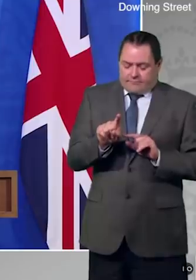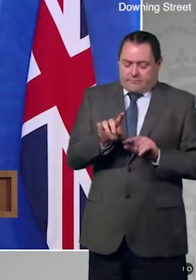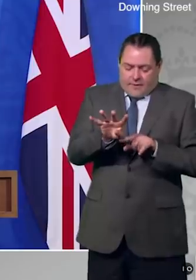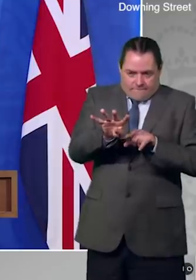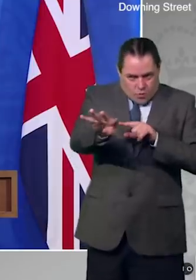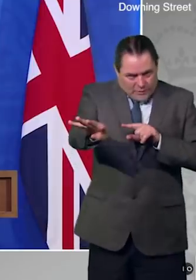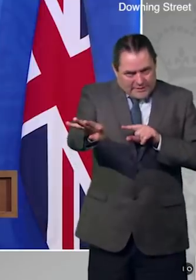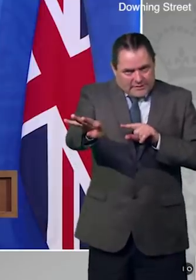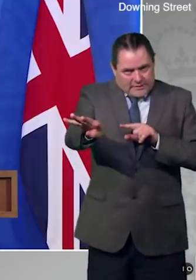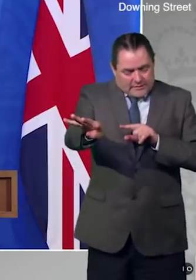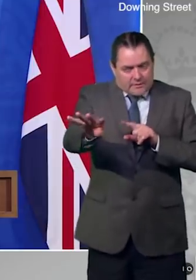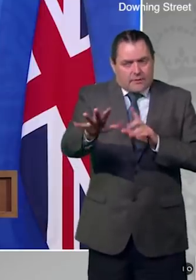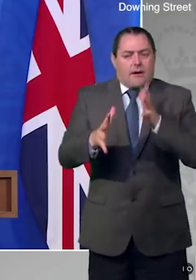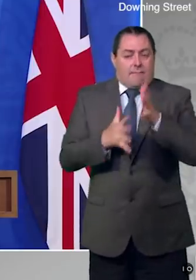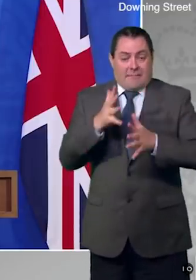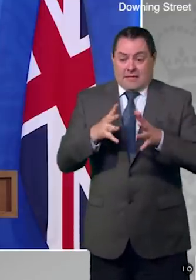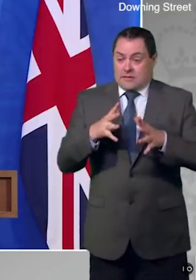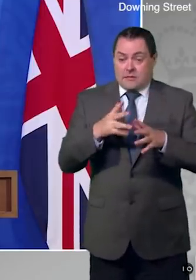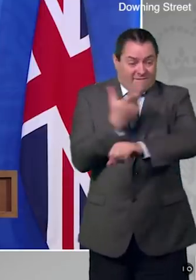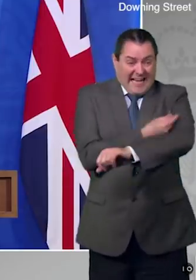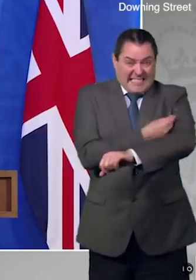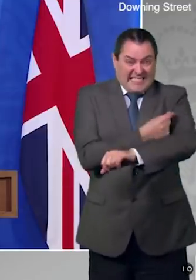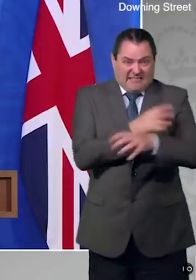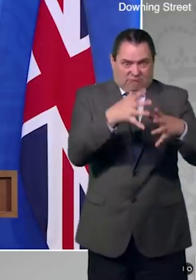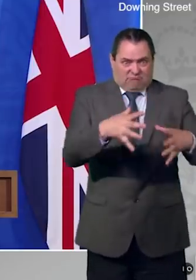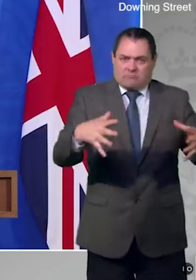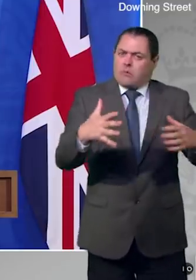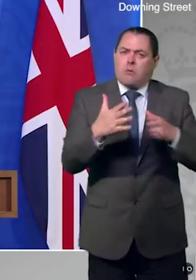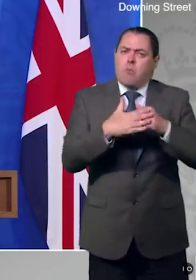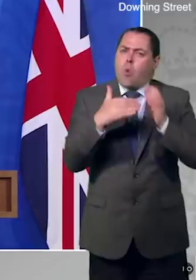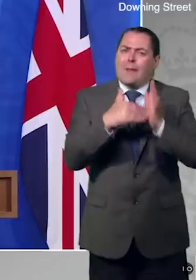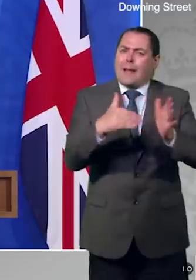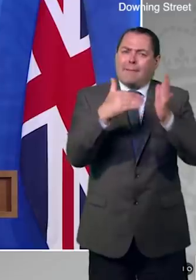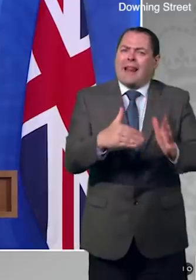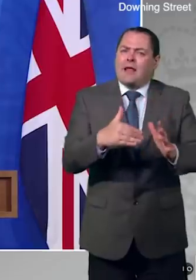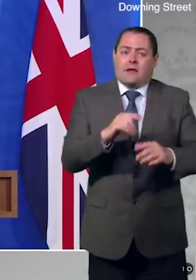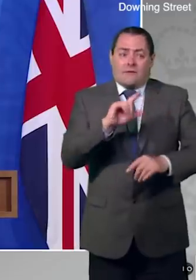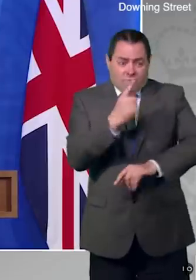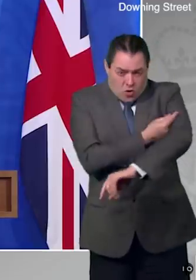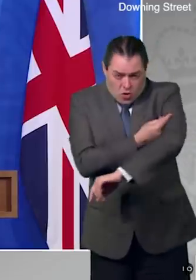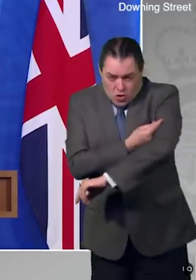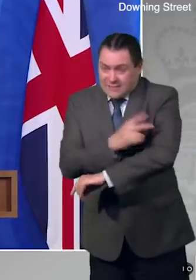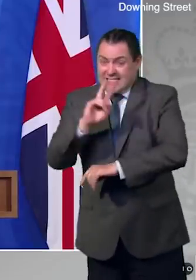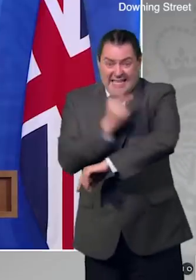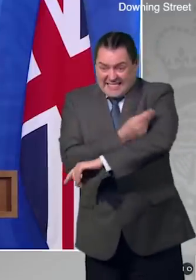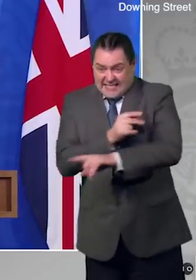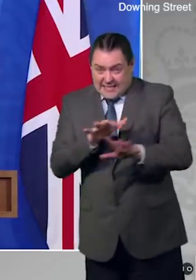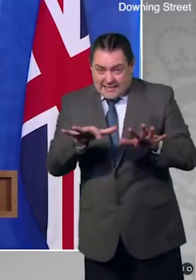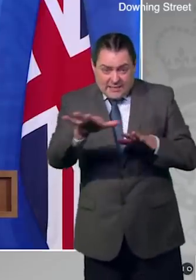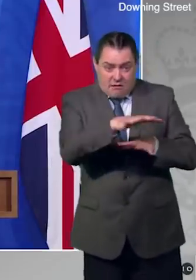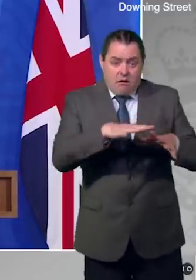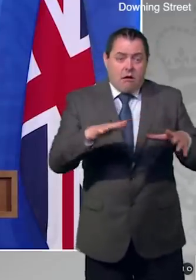lives by vaccinating millions more people. And once the adults of this company have been